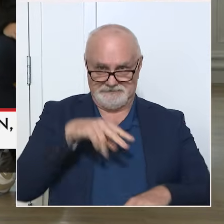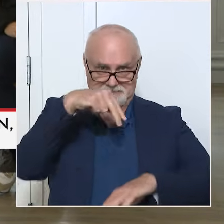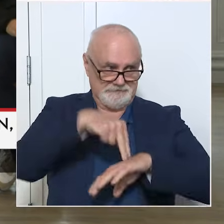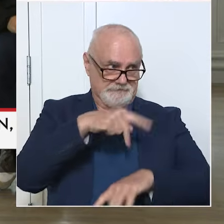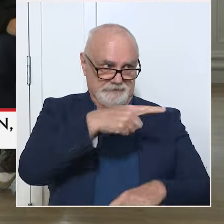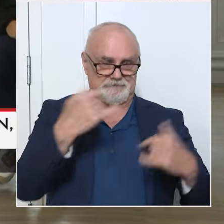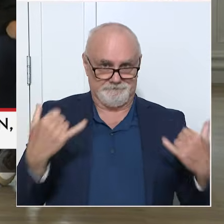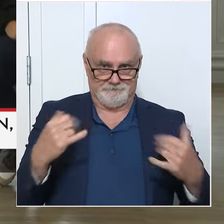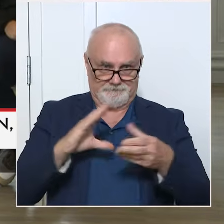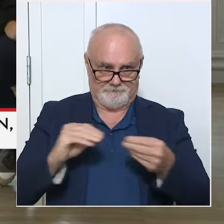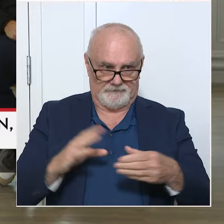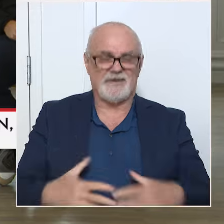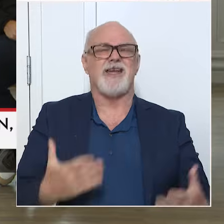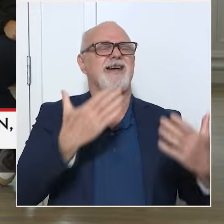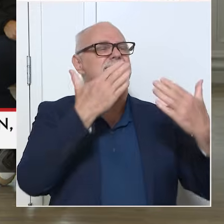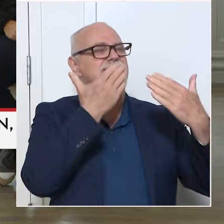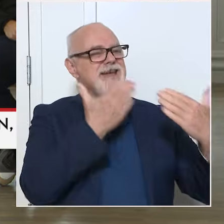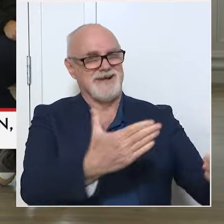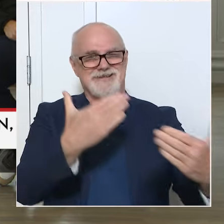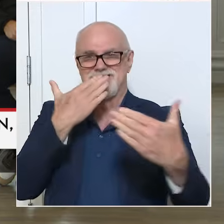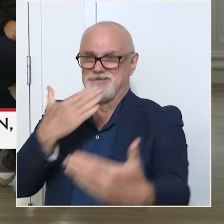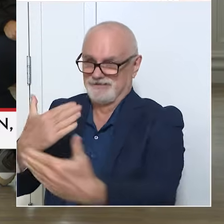Thank you.